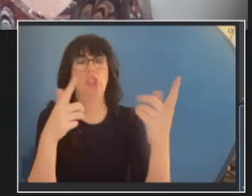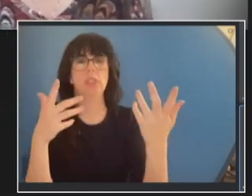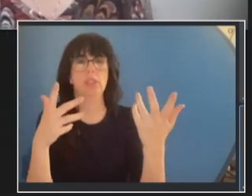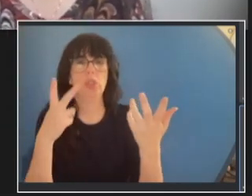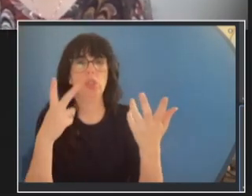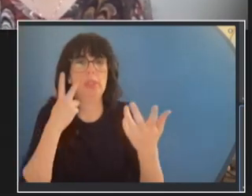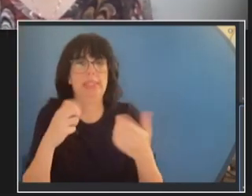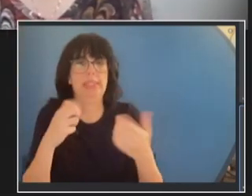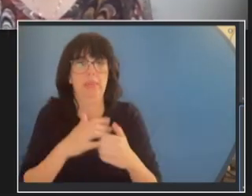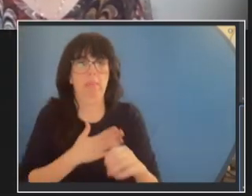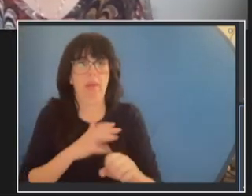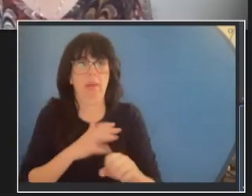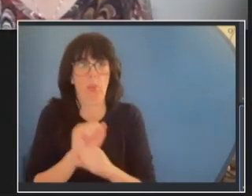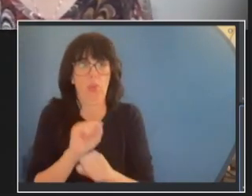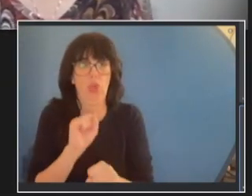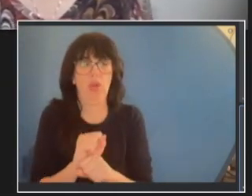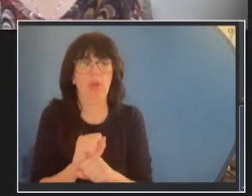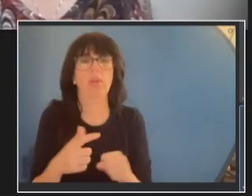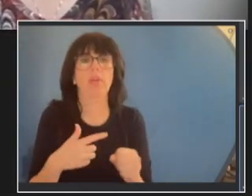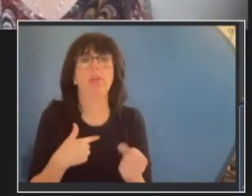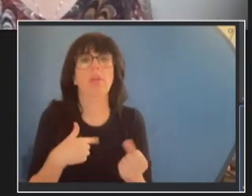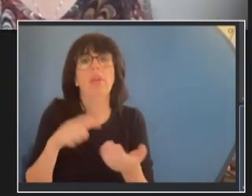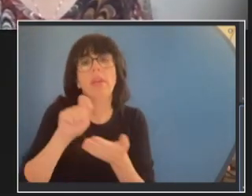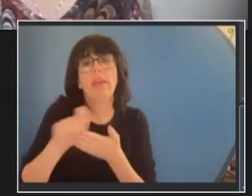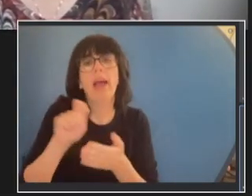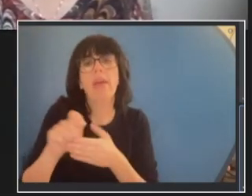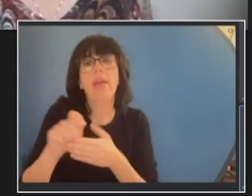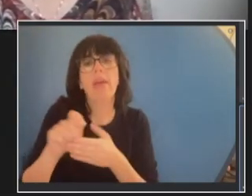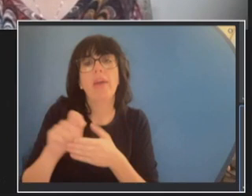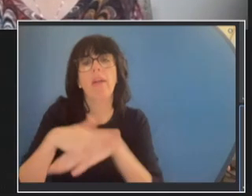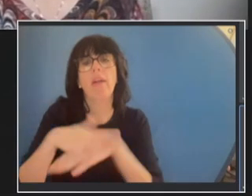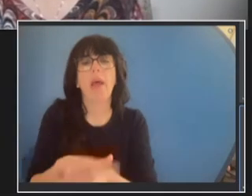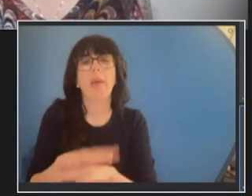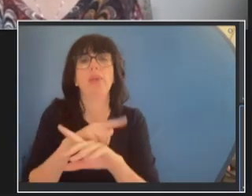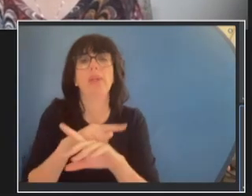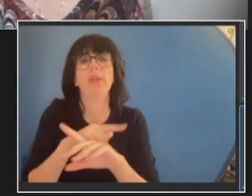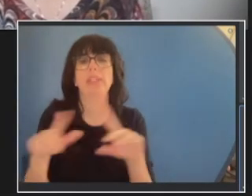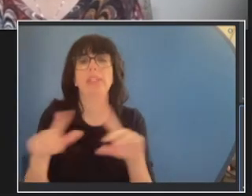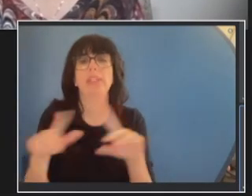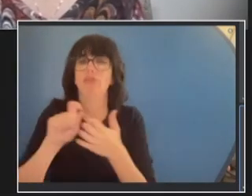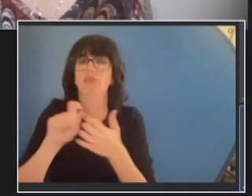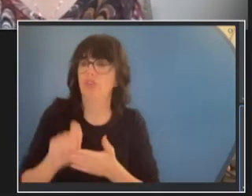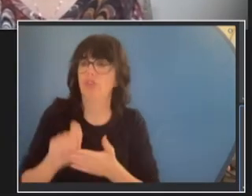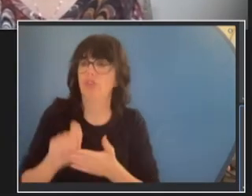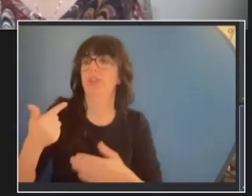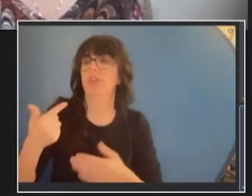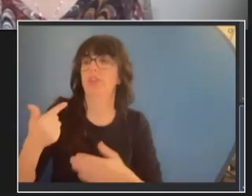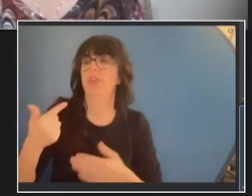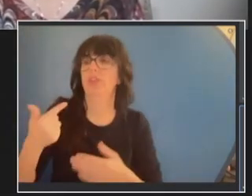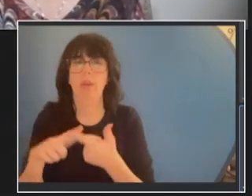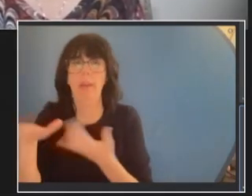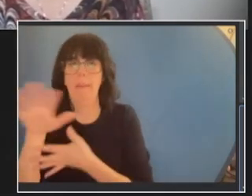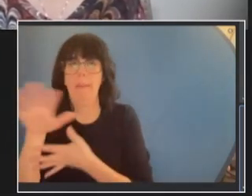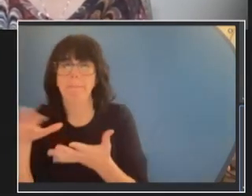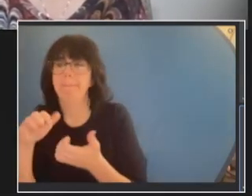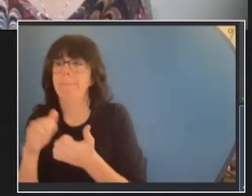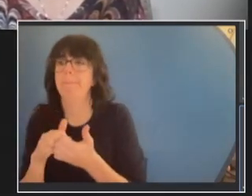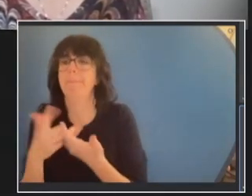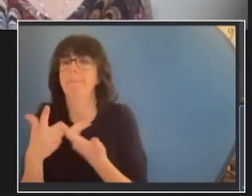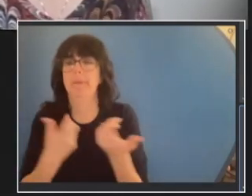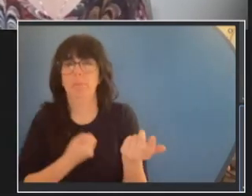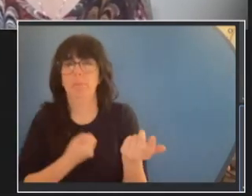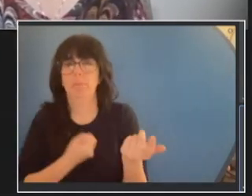work. I write hybrid genre work. I mix poetry with biography, nonfiction, and historical